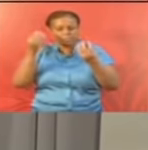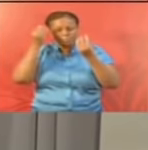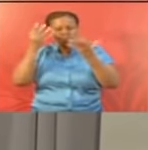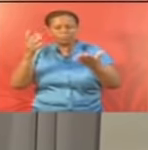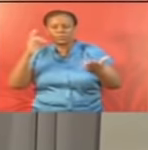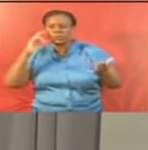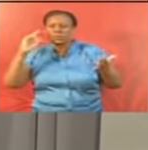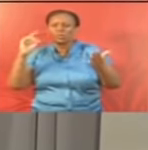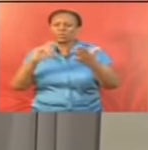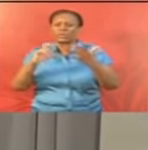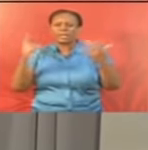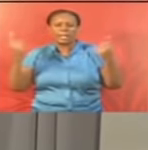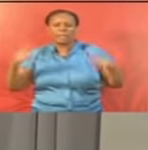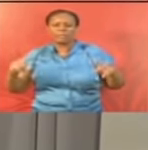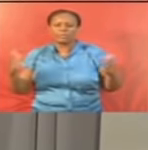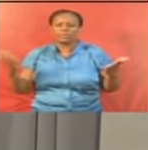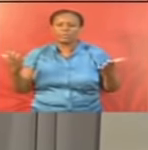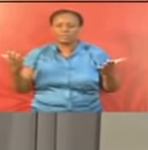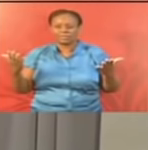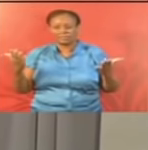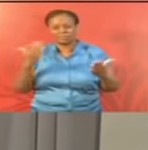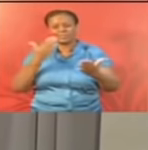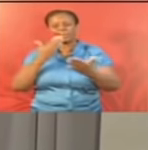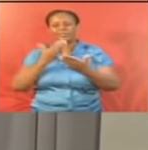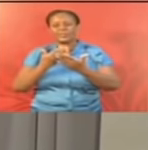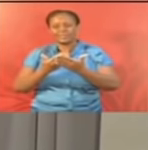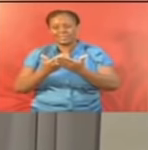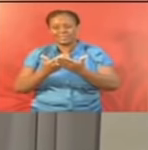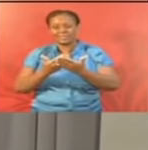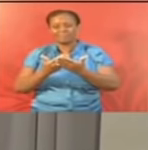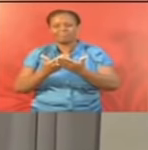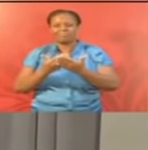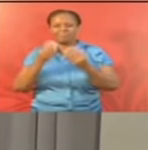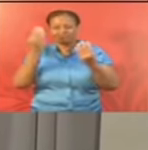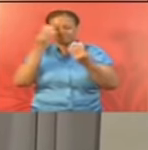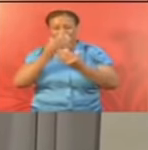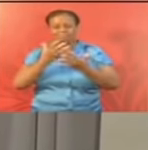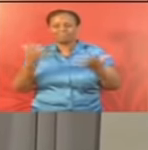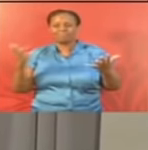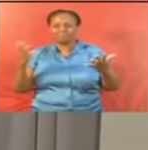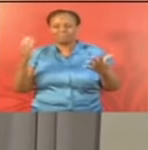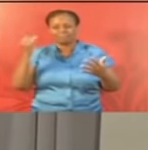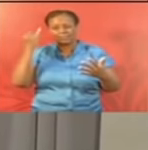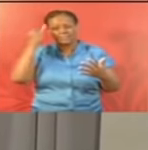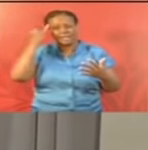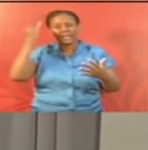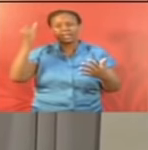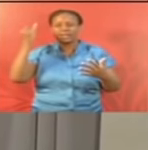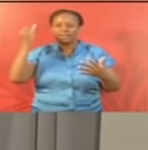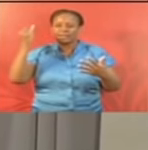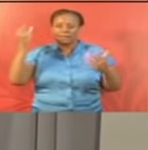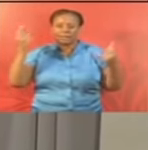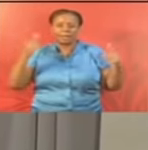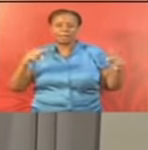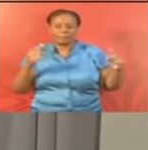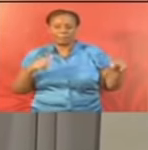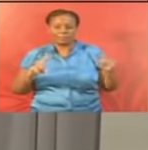good to give the population some idea of what is happening